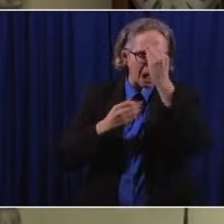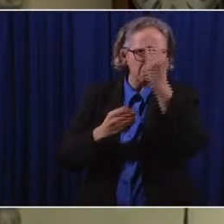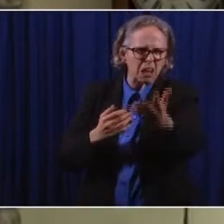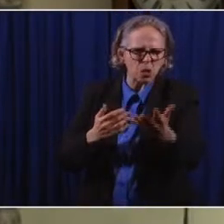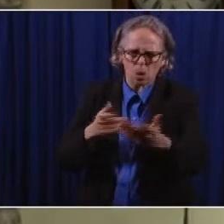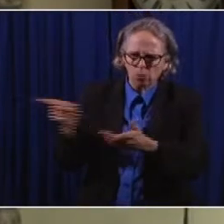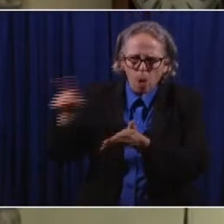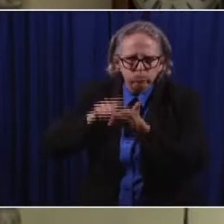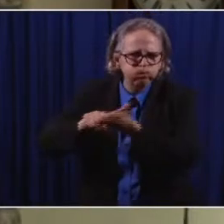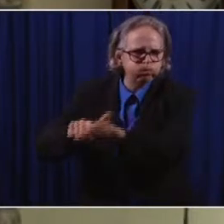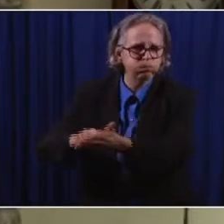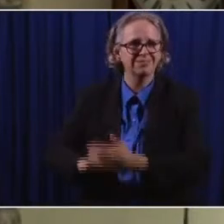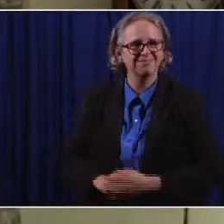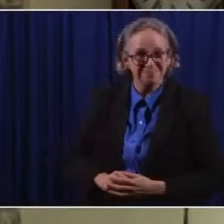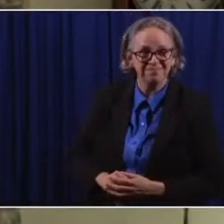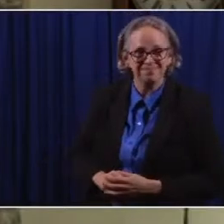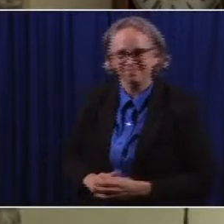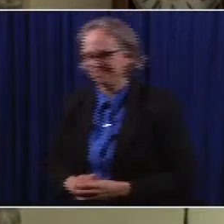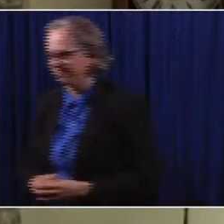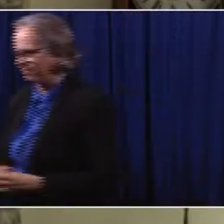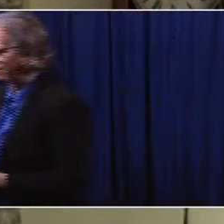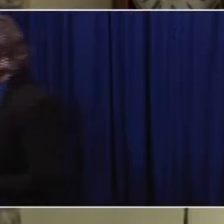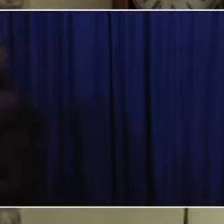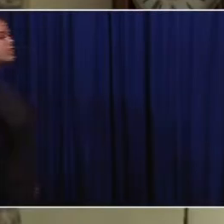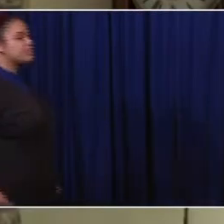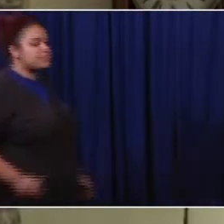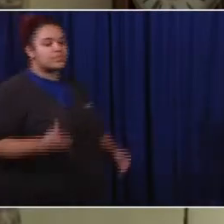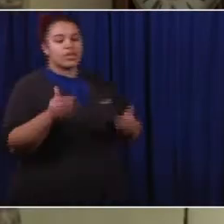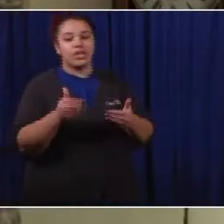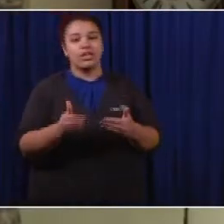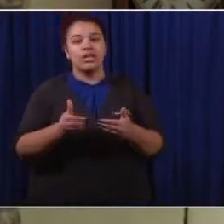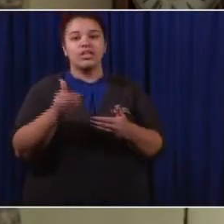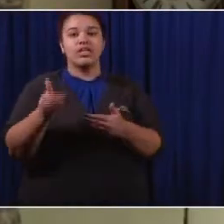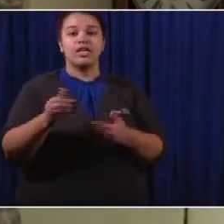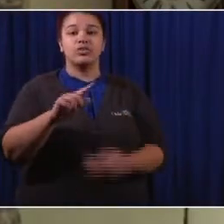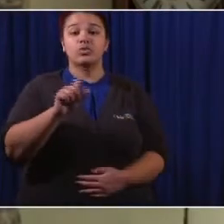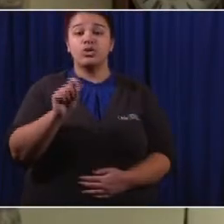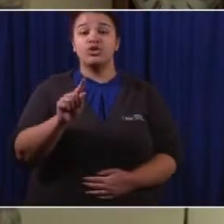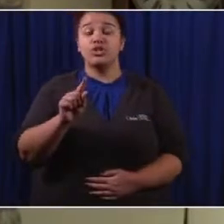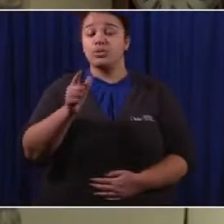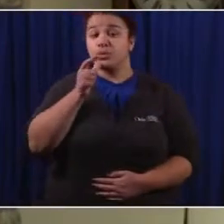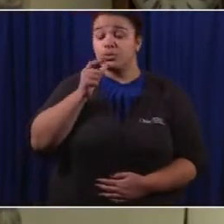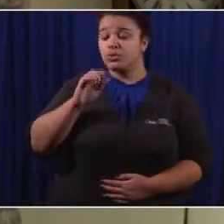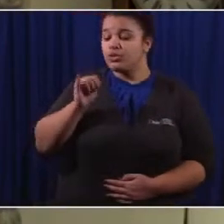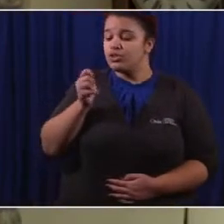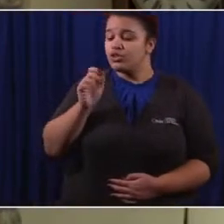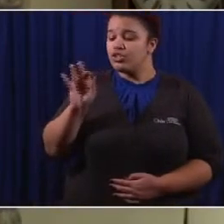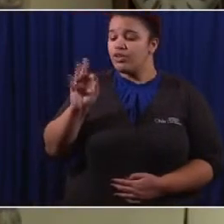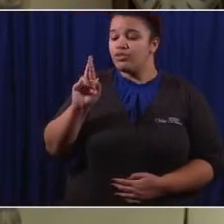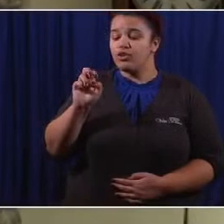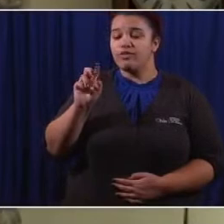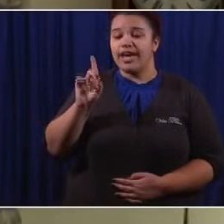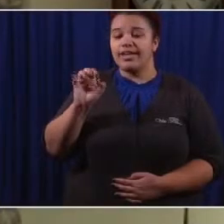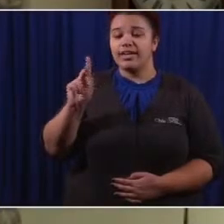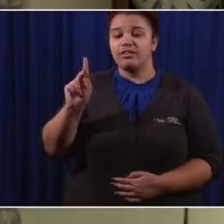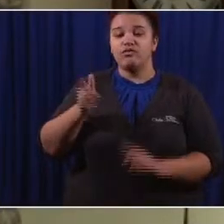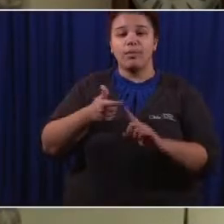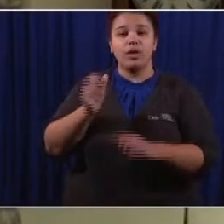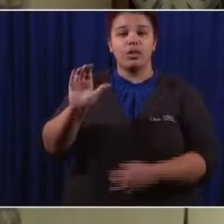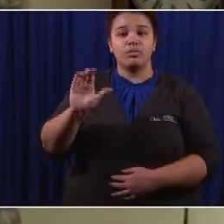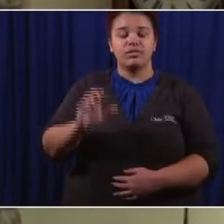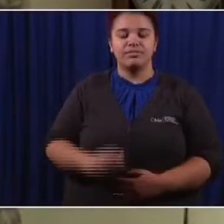Next question is from Jeff Reddick at WSYX in Columbus. Good afternoon, Governor.